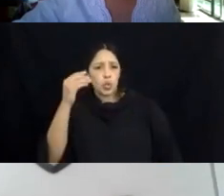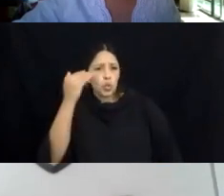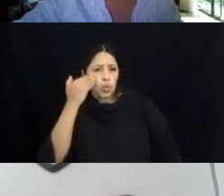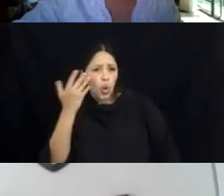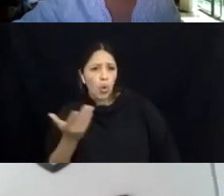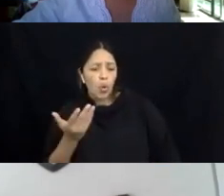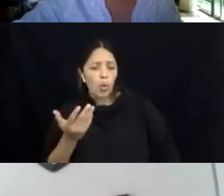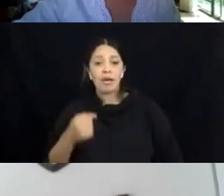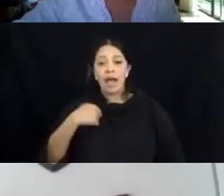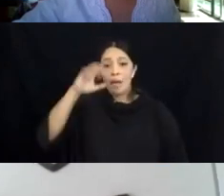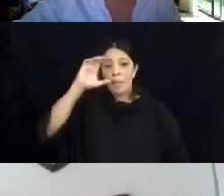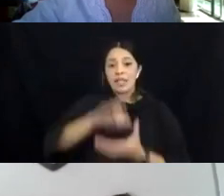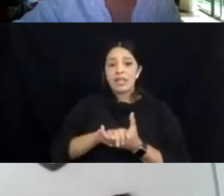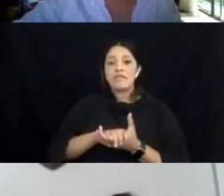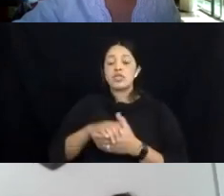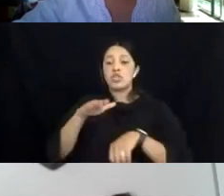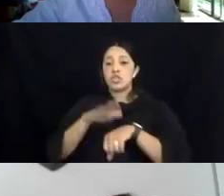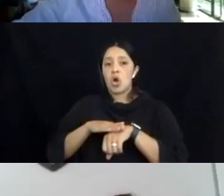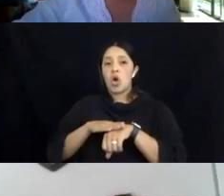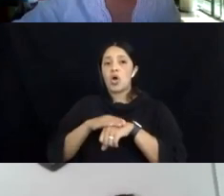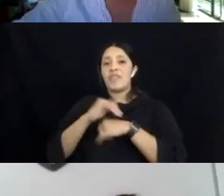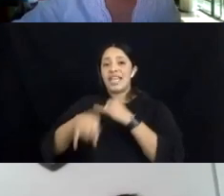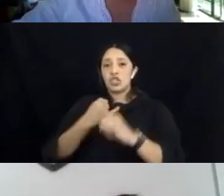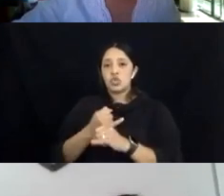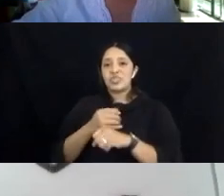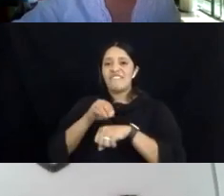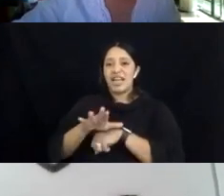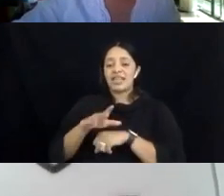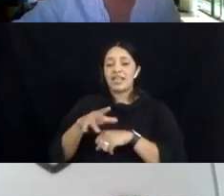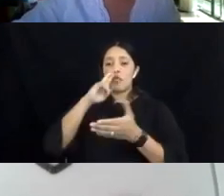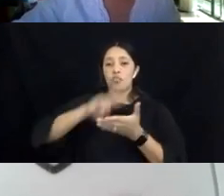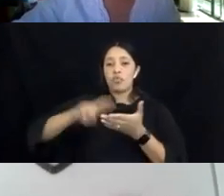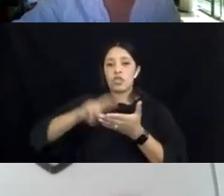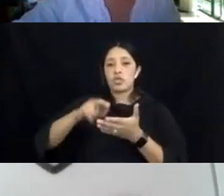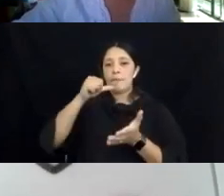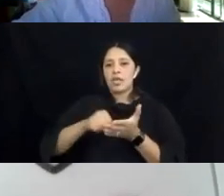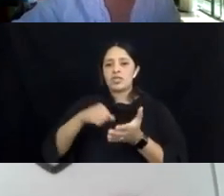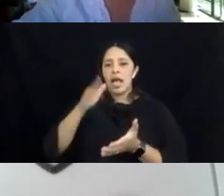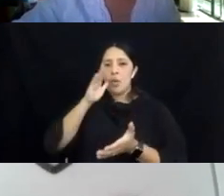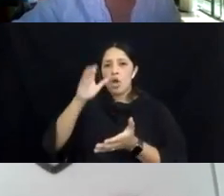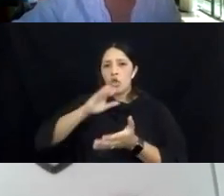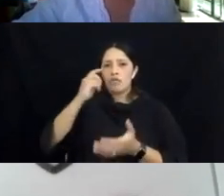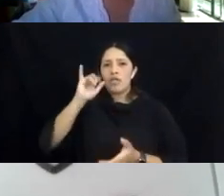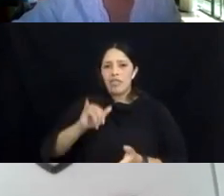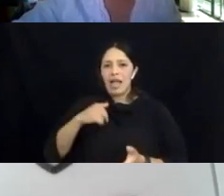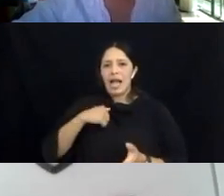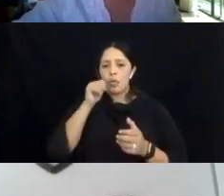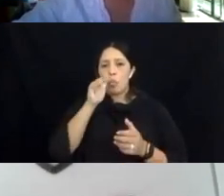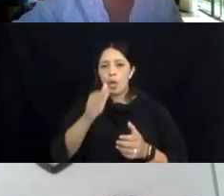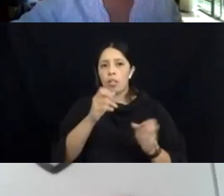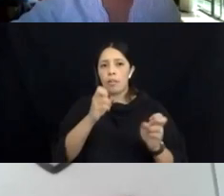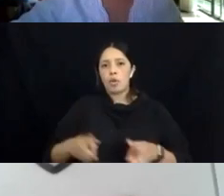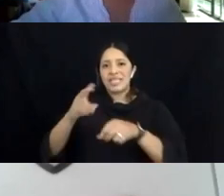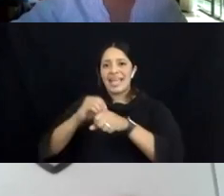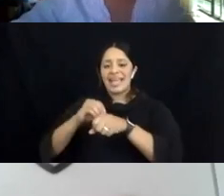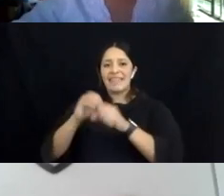I believe they're on the institutional effective research page. I will look for that right now, and I will put it in the chat if I'm able to find it